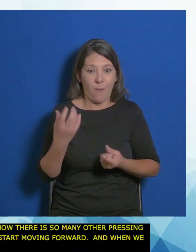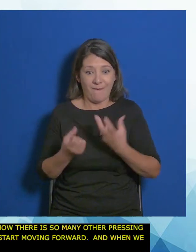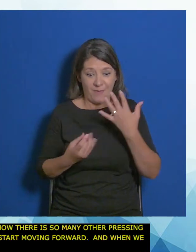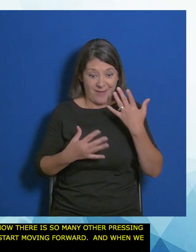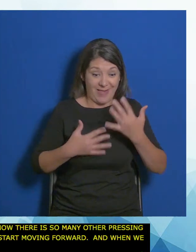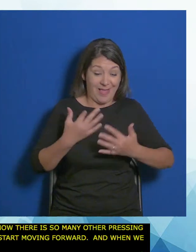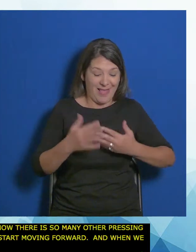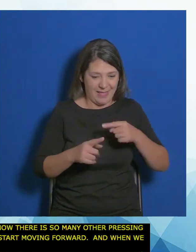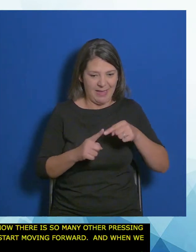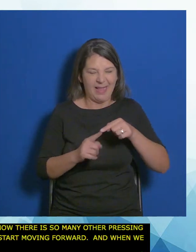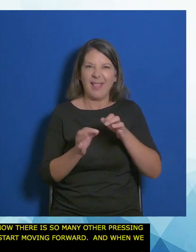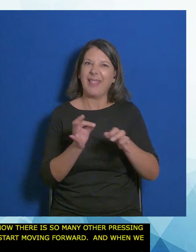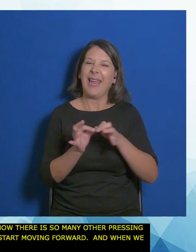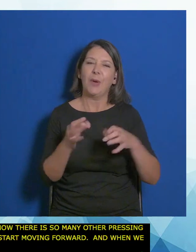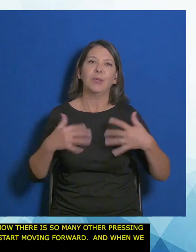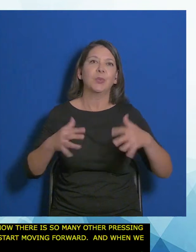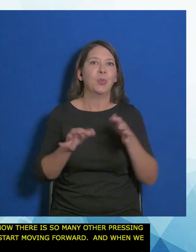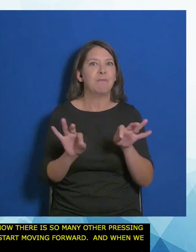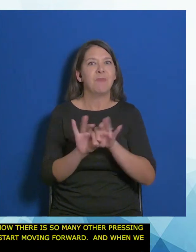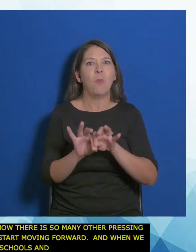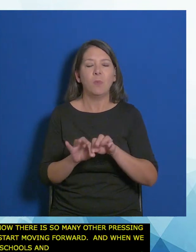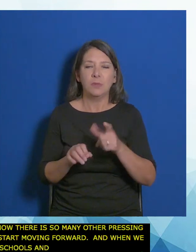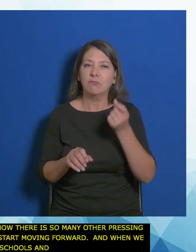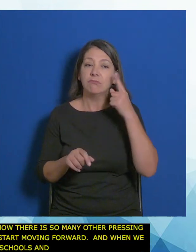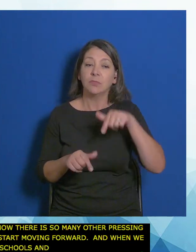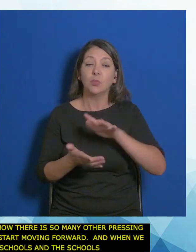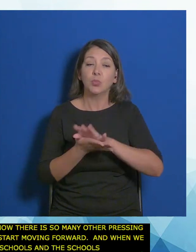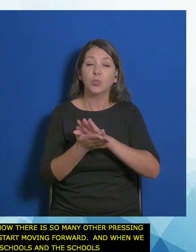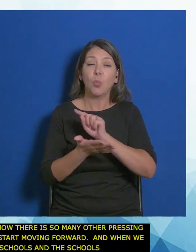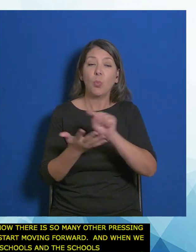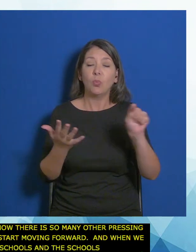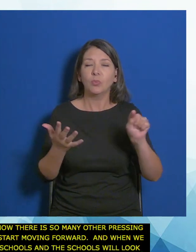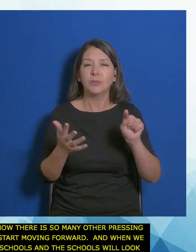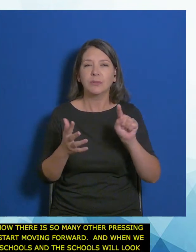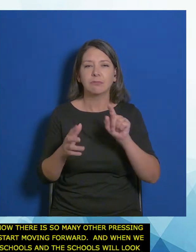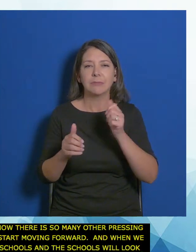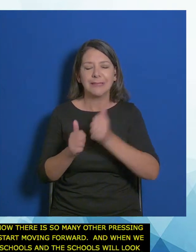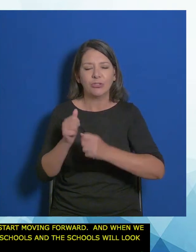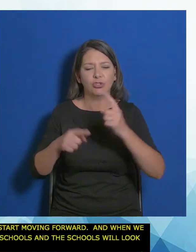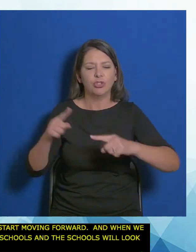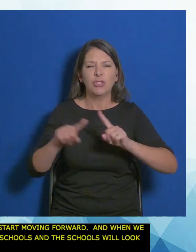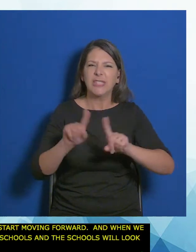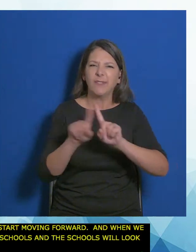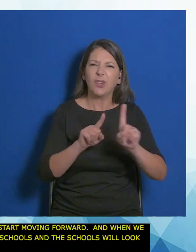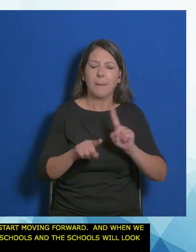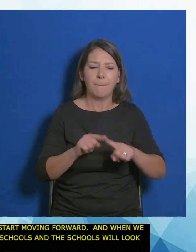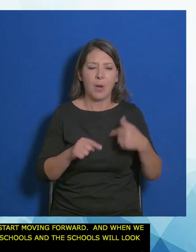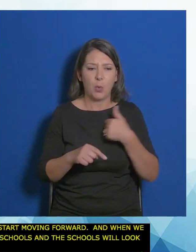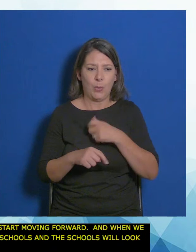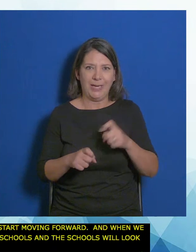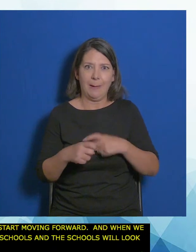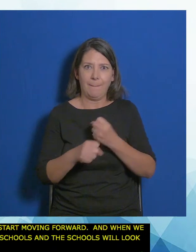piece of the schools, and the schools will look a little differently. But the goal is to equip them to do what they're here to do, and